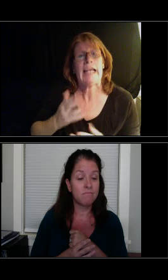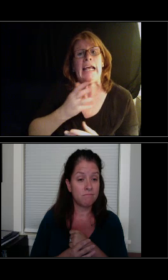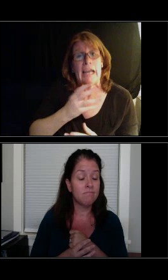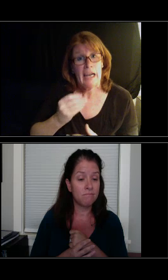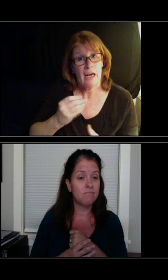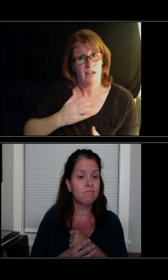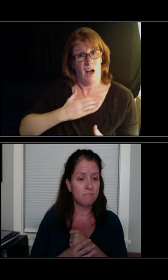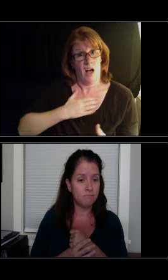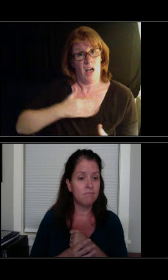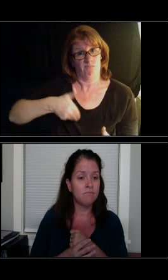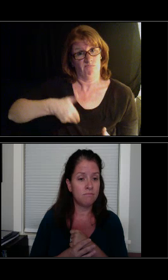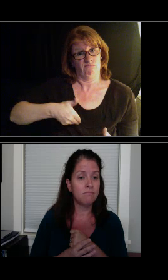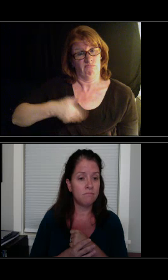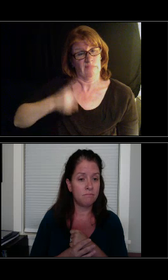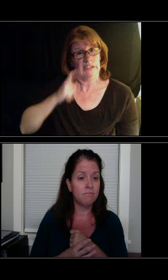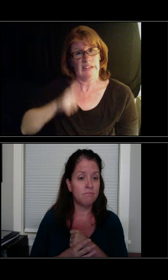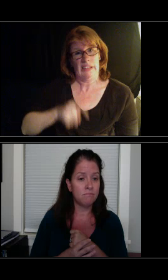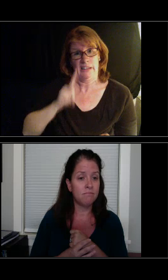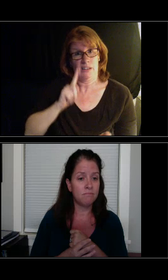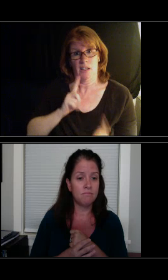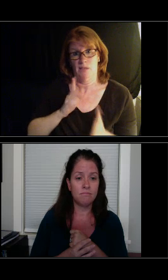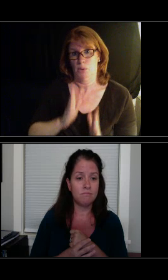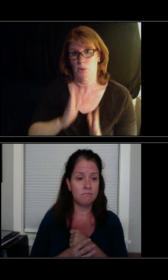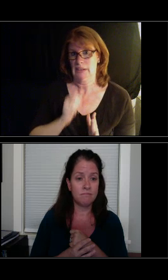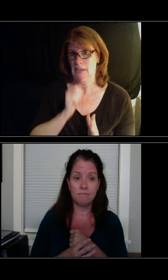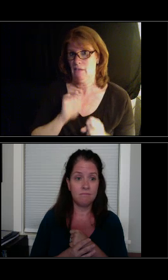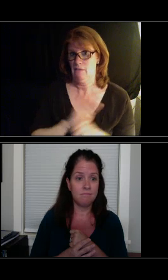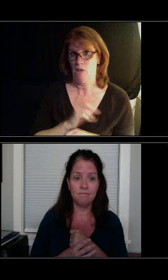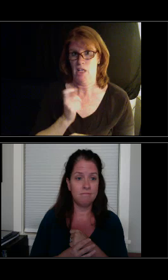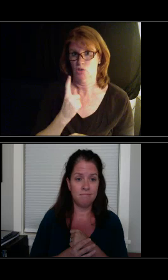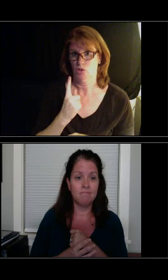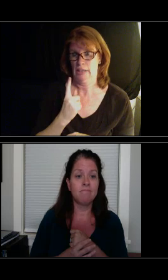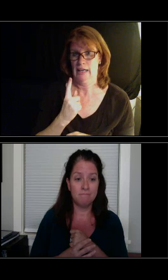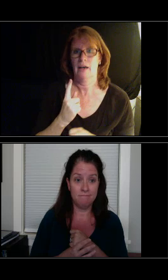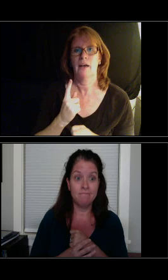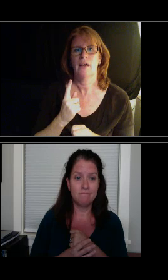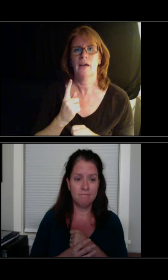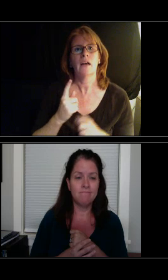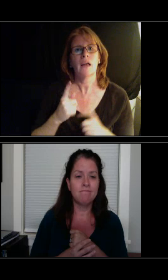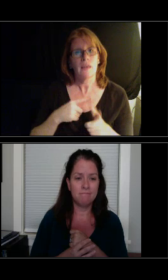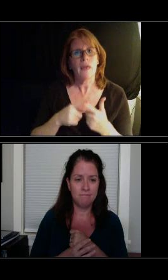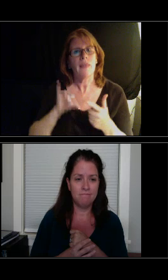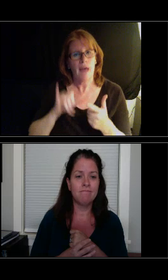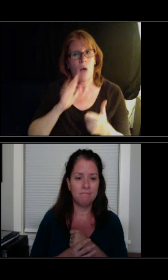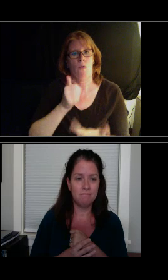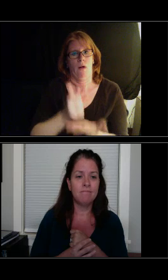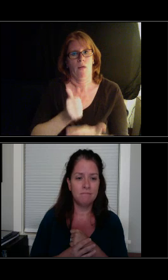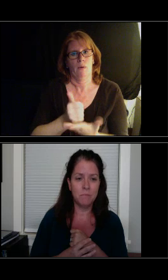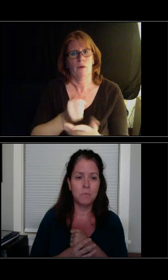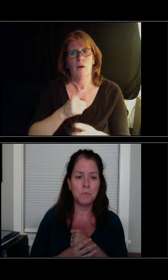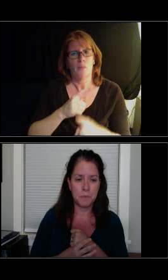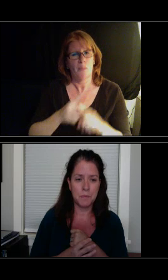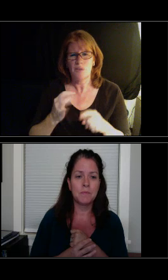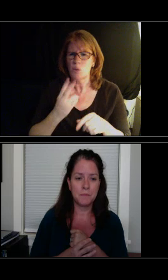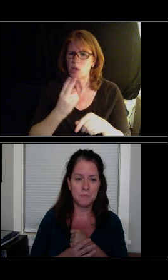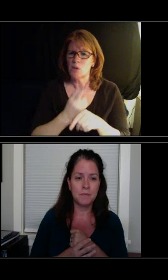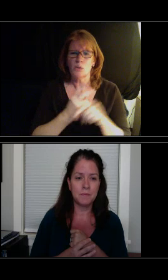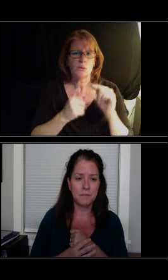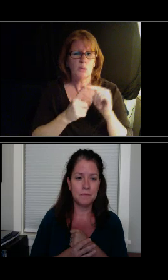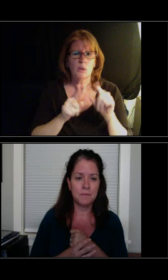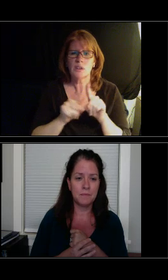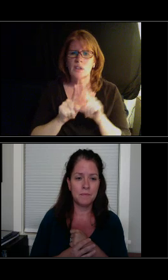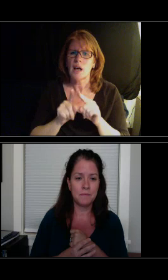concerned about informed consent for this patient, and I am recognizing that the deaf individual may not have full